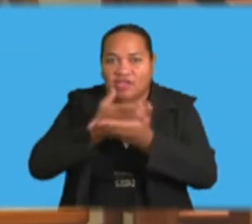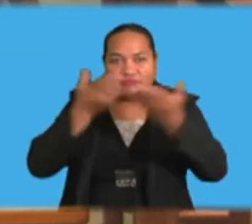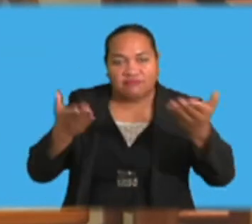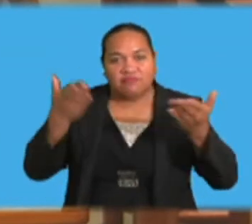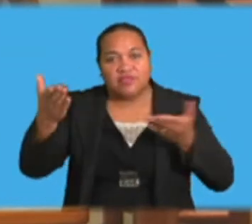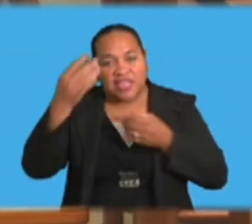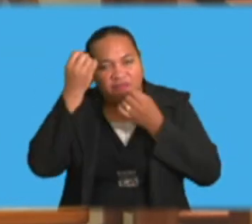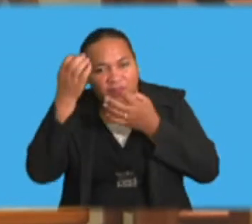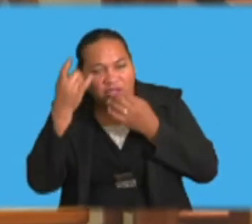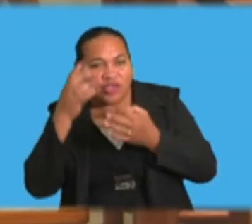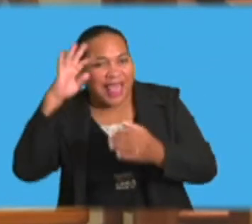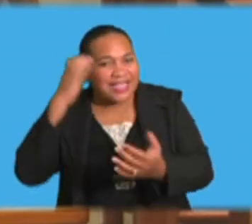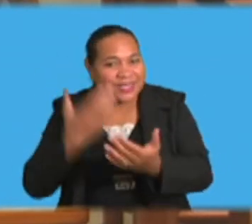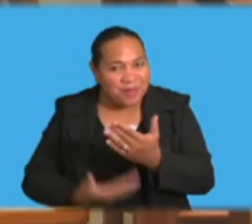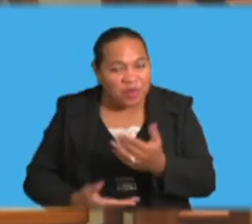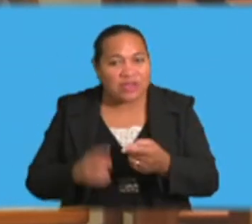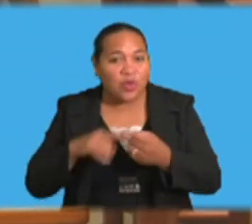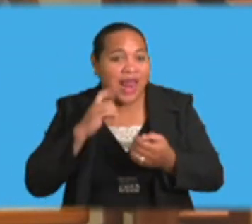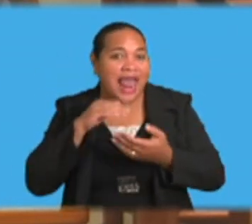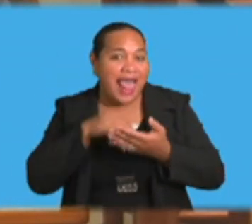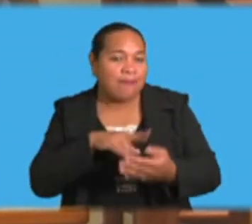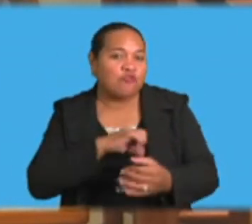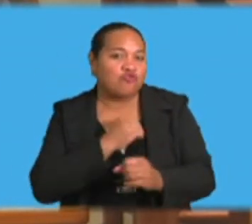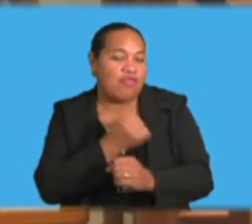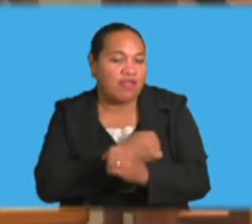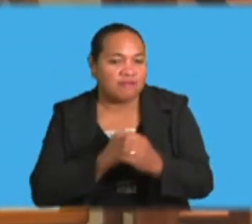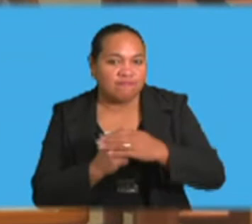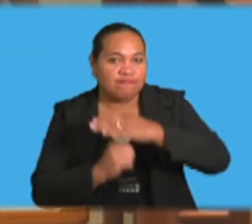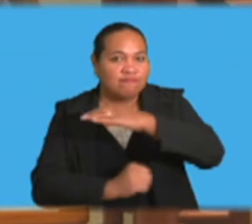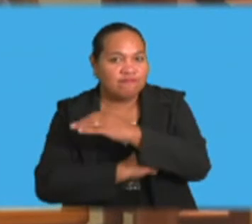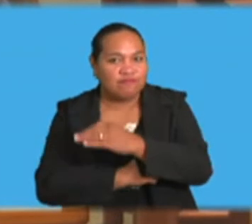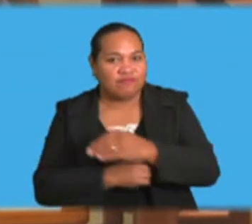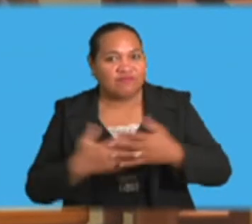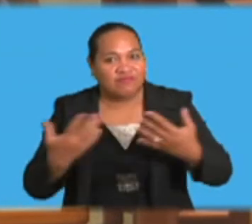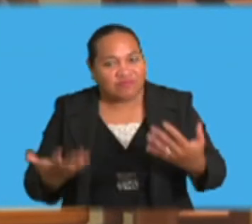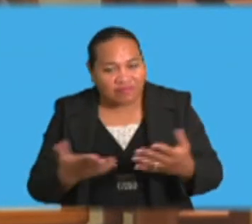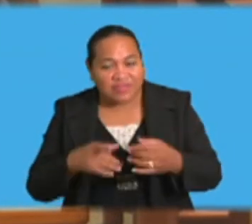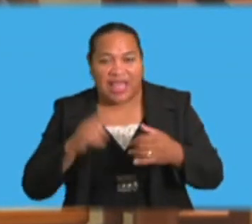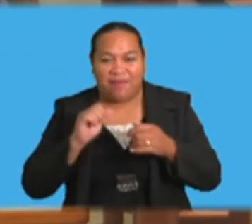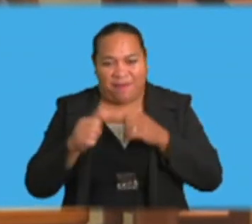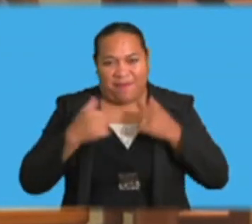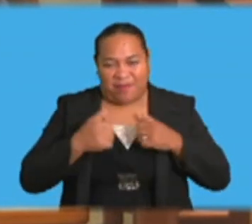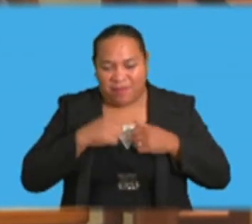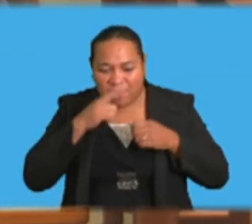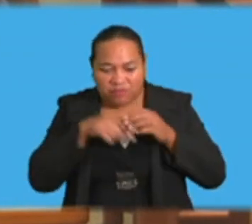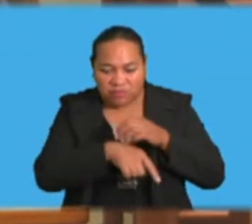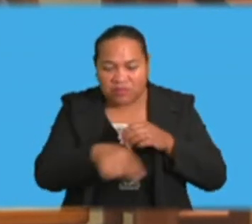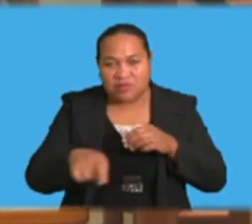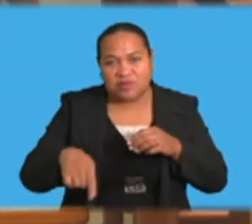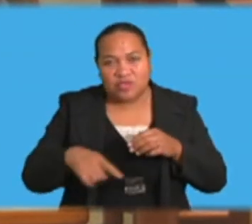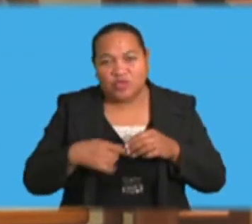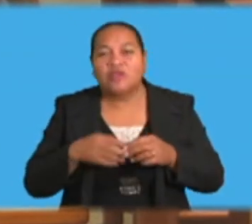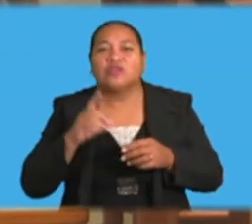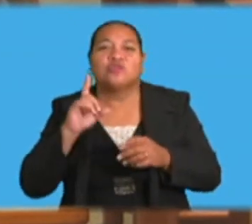of experience that will help significantly in strengthening Fiji's jurisprudence and the practices of people on the ground dealing with